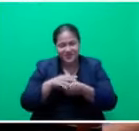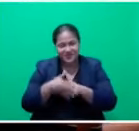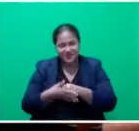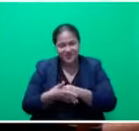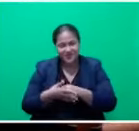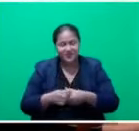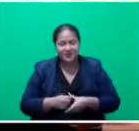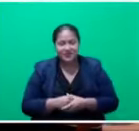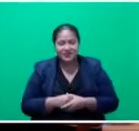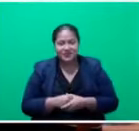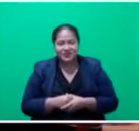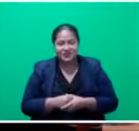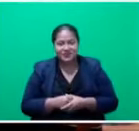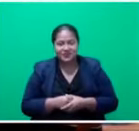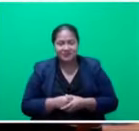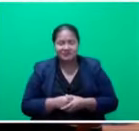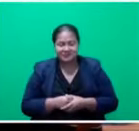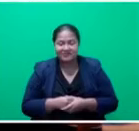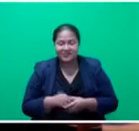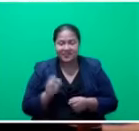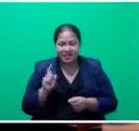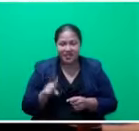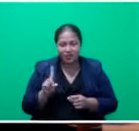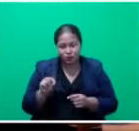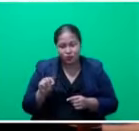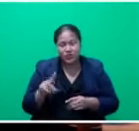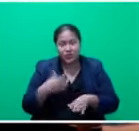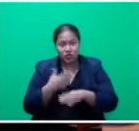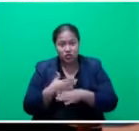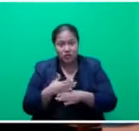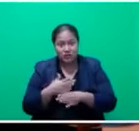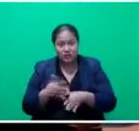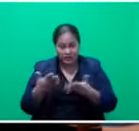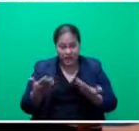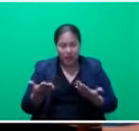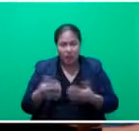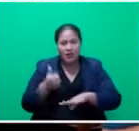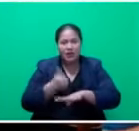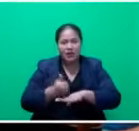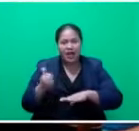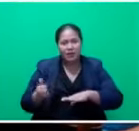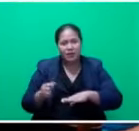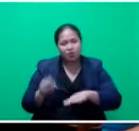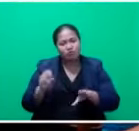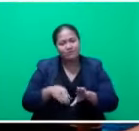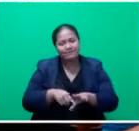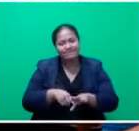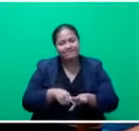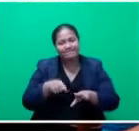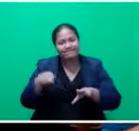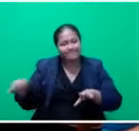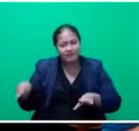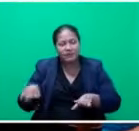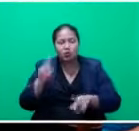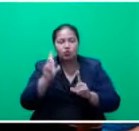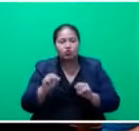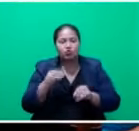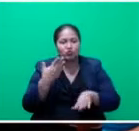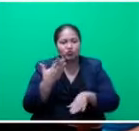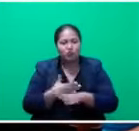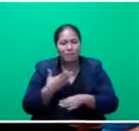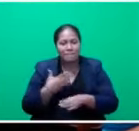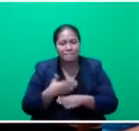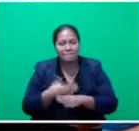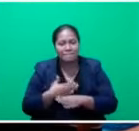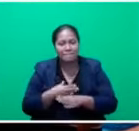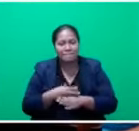They have done their jobs. Now the government must step up and do its job. It must honour the work they have done by